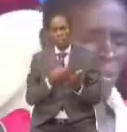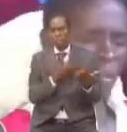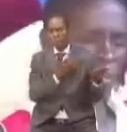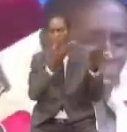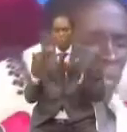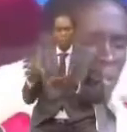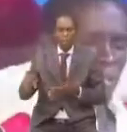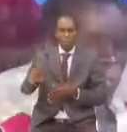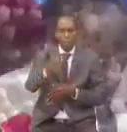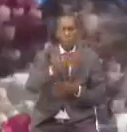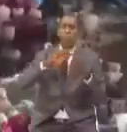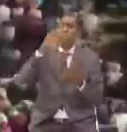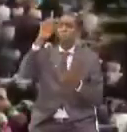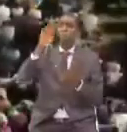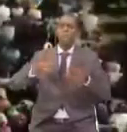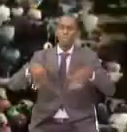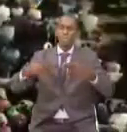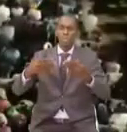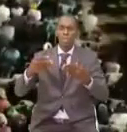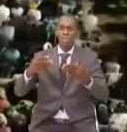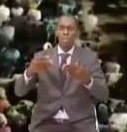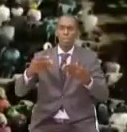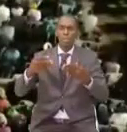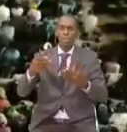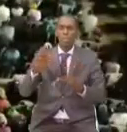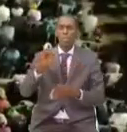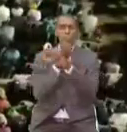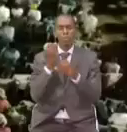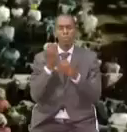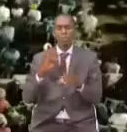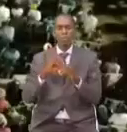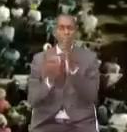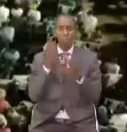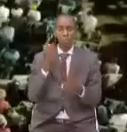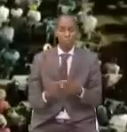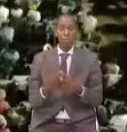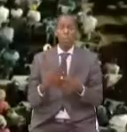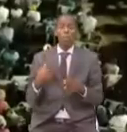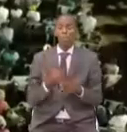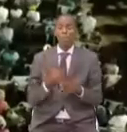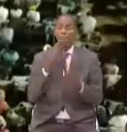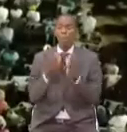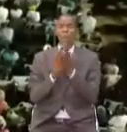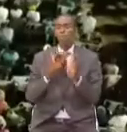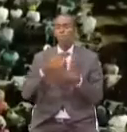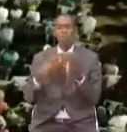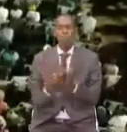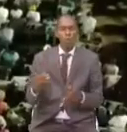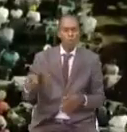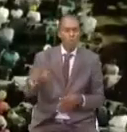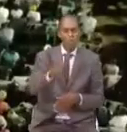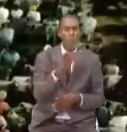them your salvation in Jesus' name. We're asking, oh Lord, all their past sins, forgive